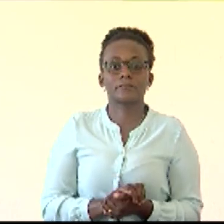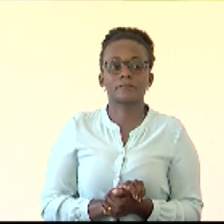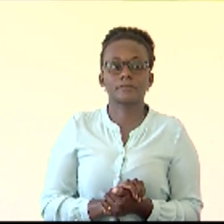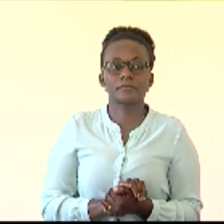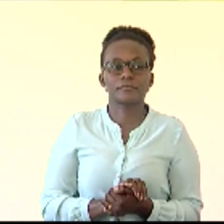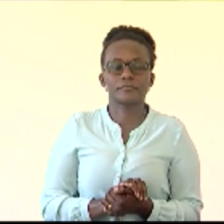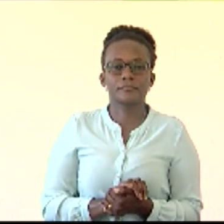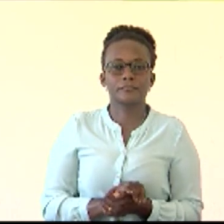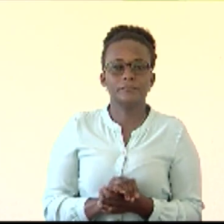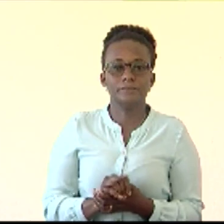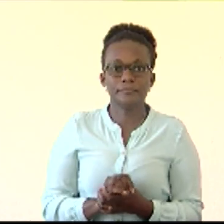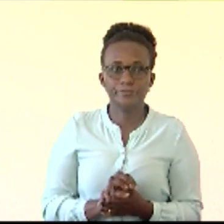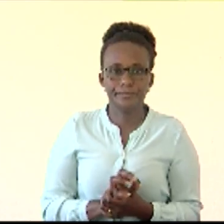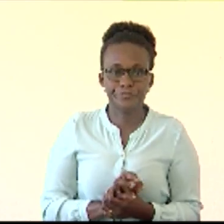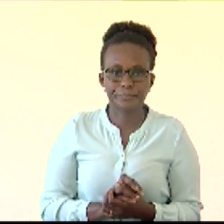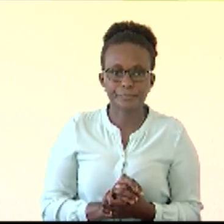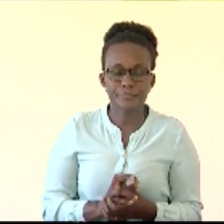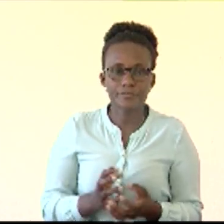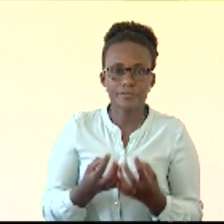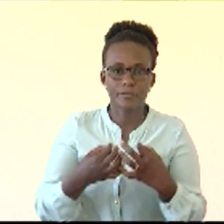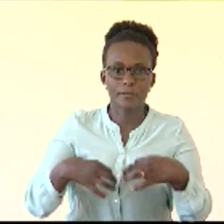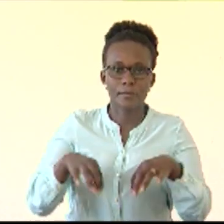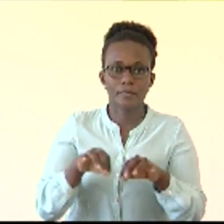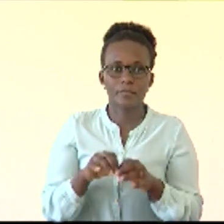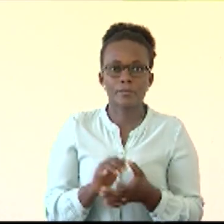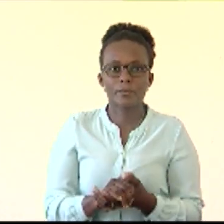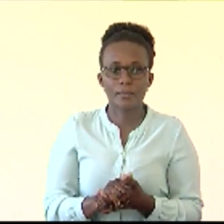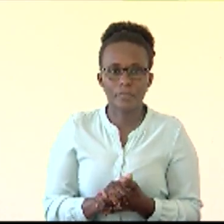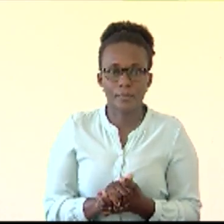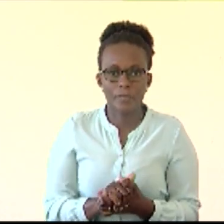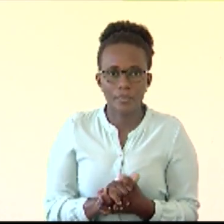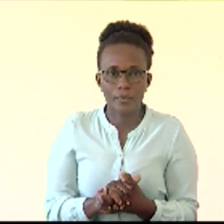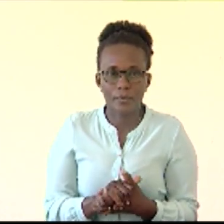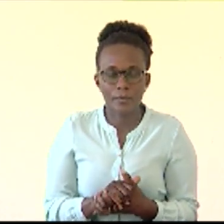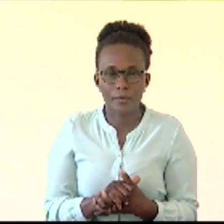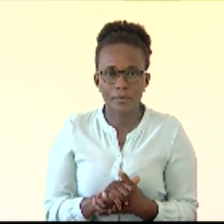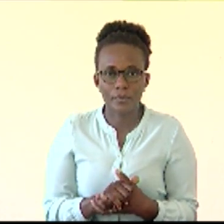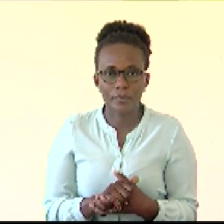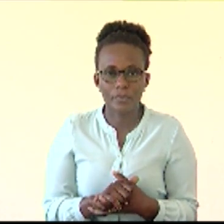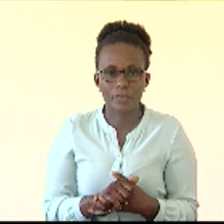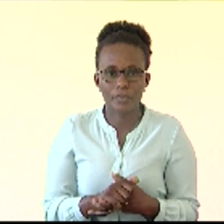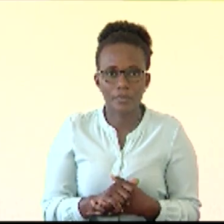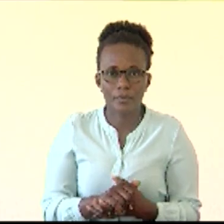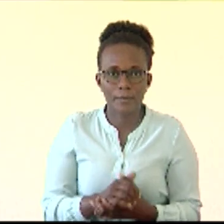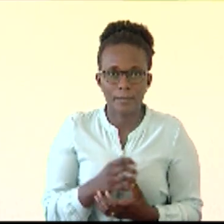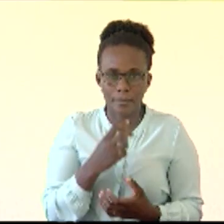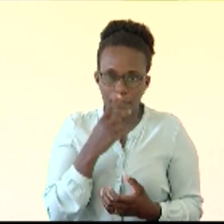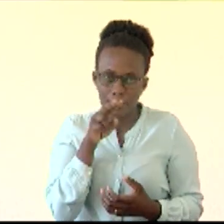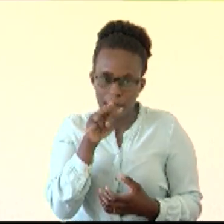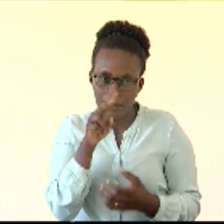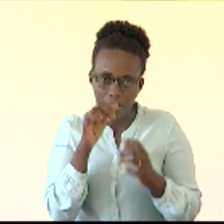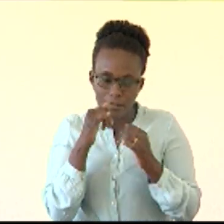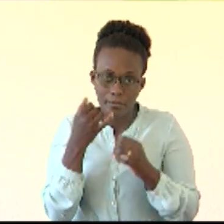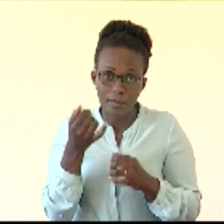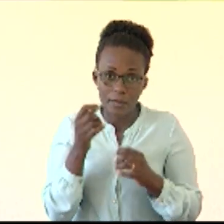far as electroplating is concerned. So let's look at let's go to the next slide and look at the electroplating tin